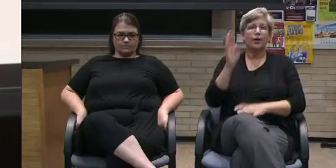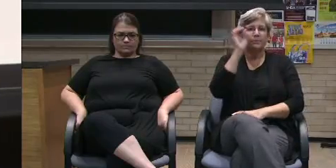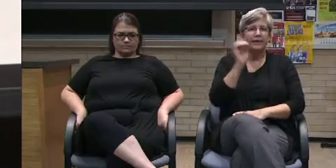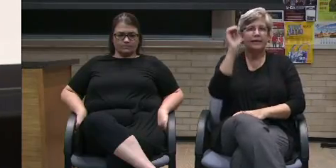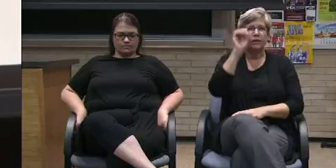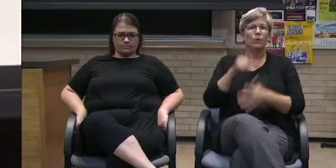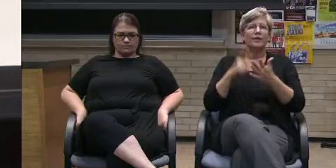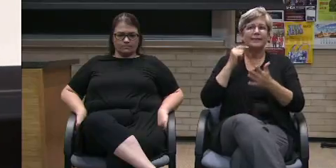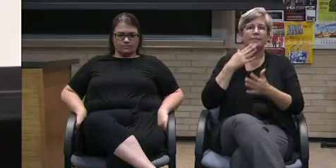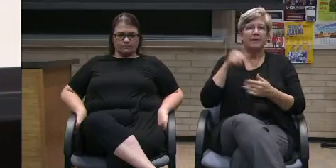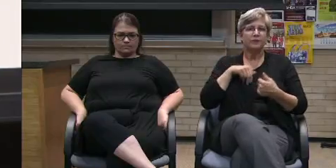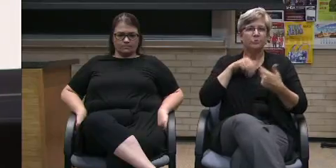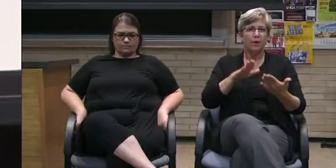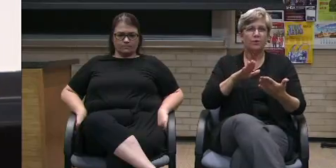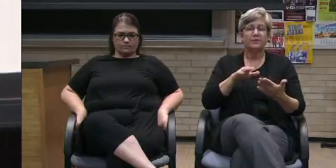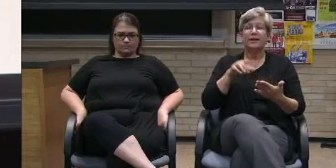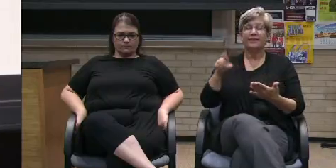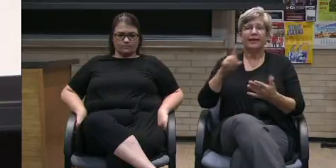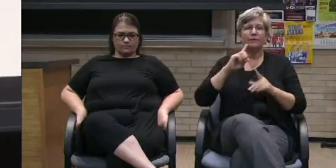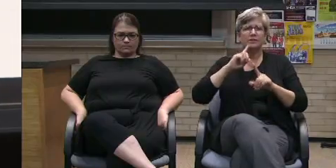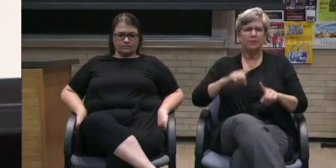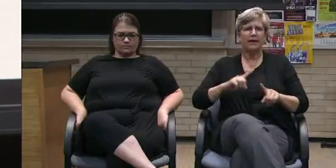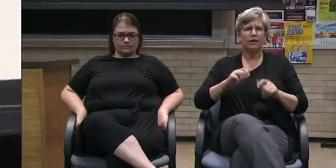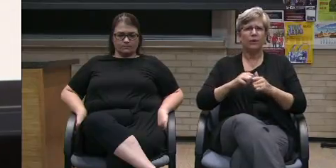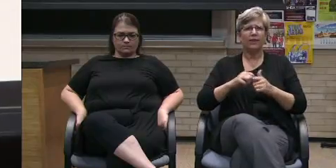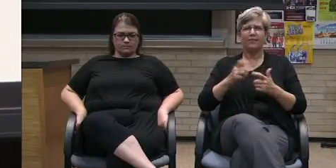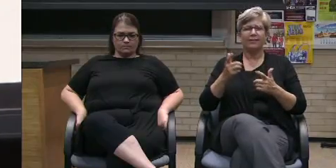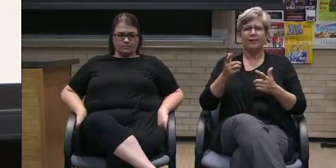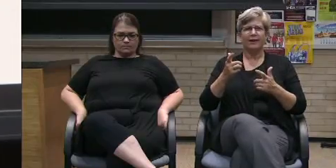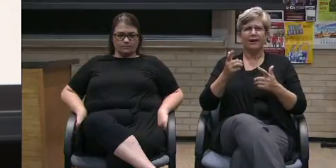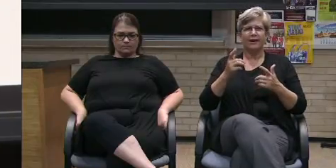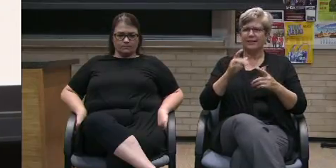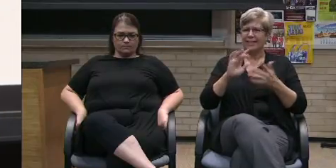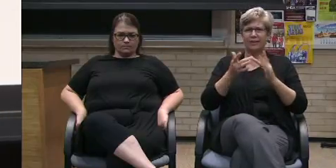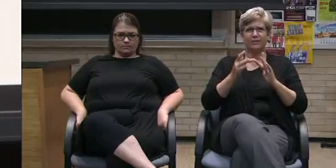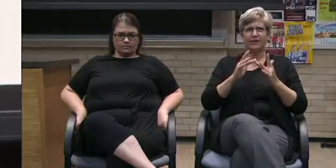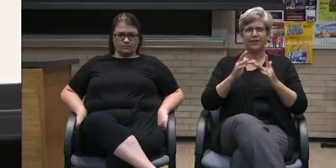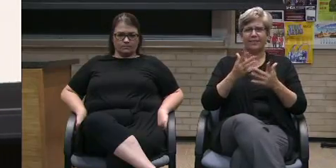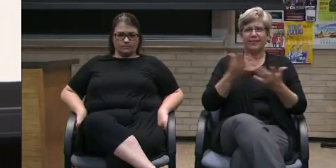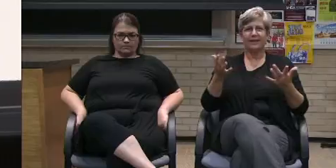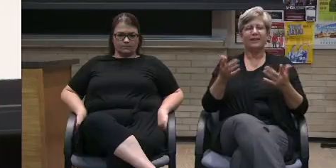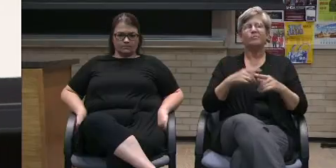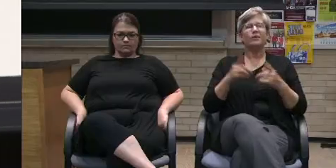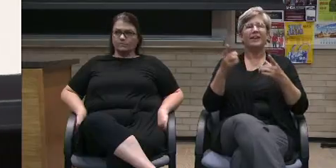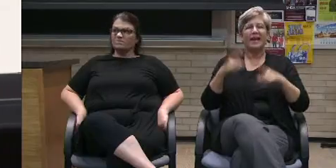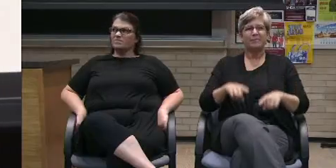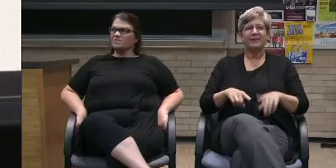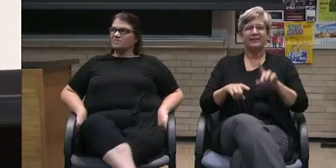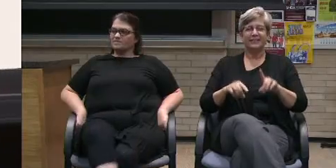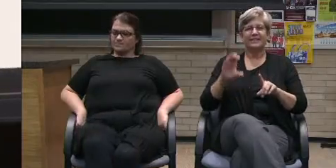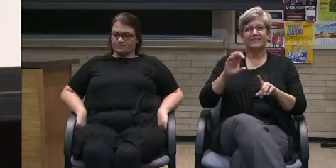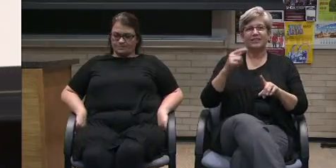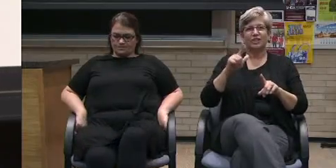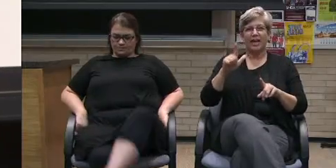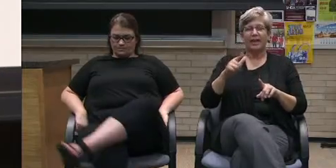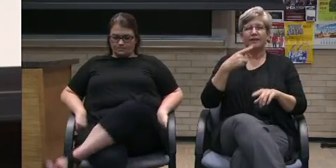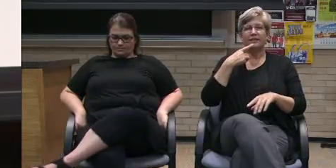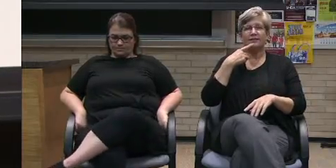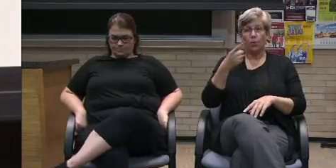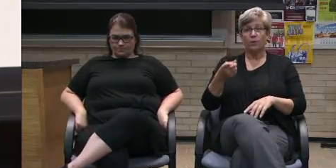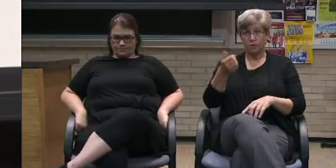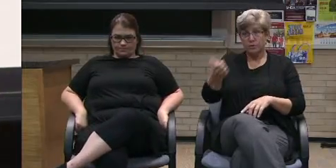work best? And they answered with something. It turned out that the CGL had charged them verbally